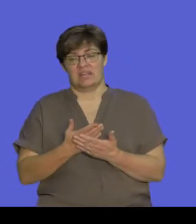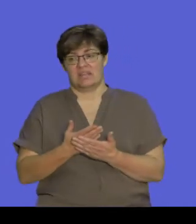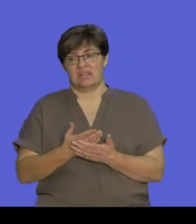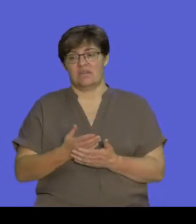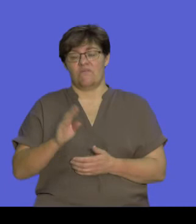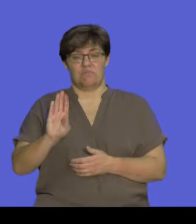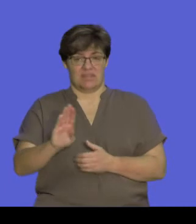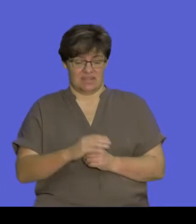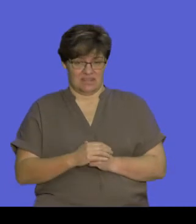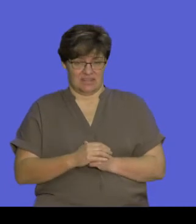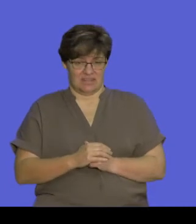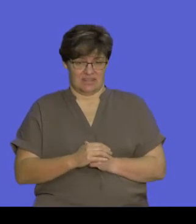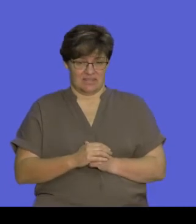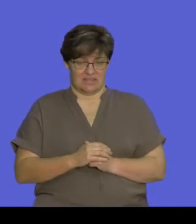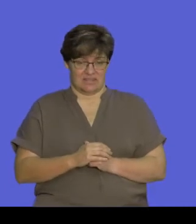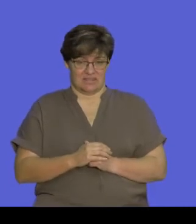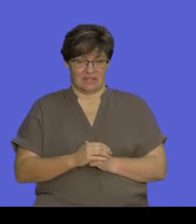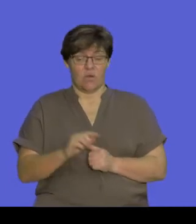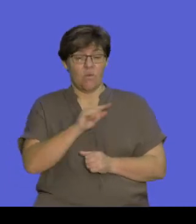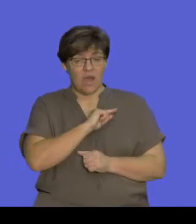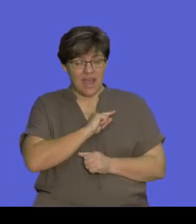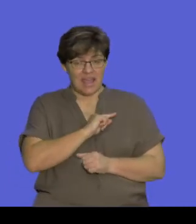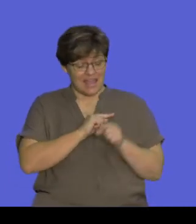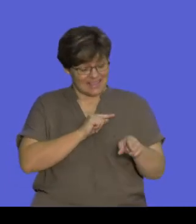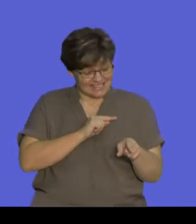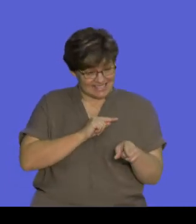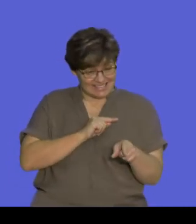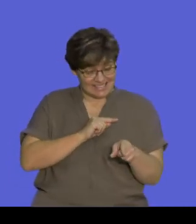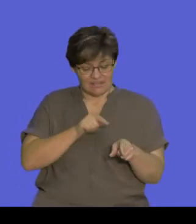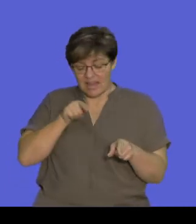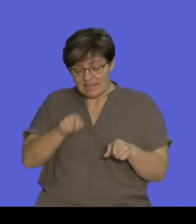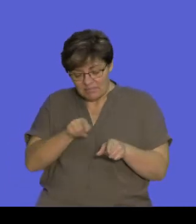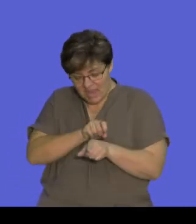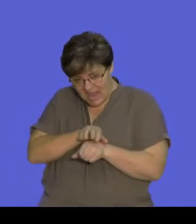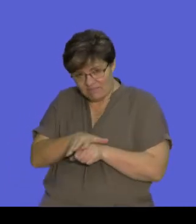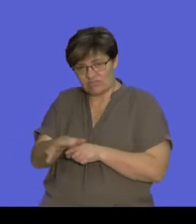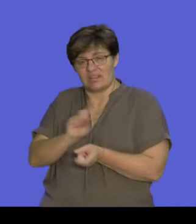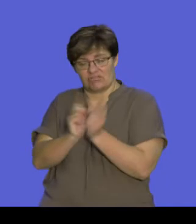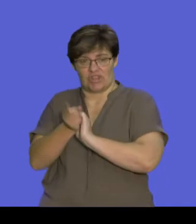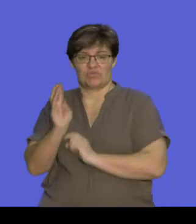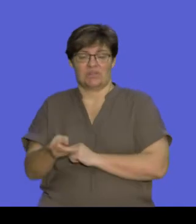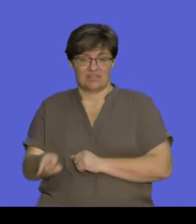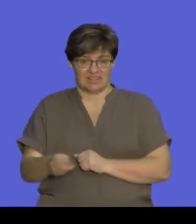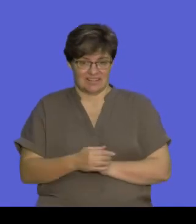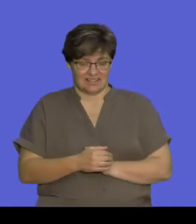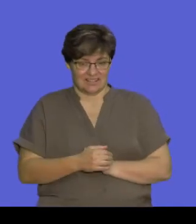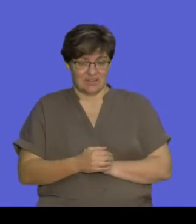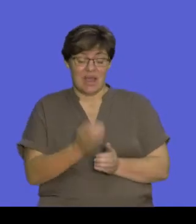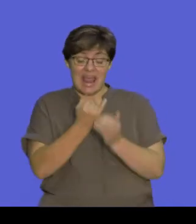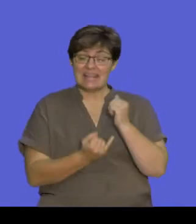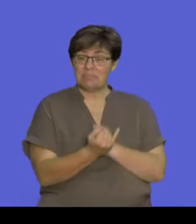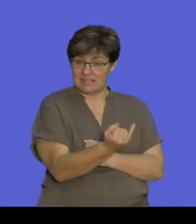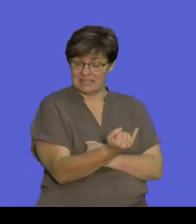are related. There's going to be a change. Because of this one is going to change. Whereas